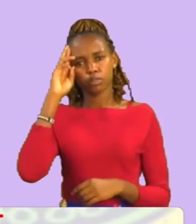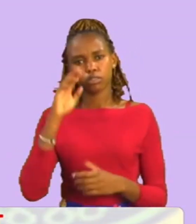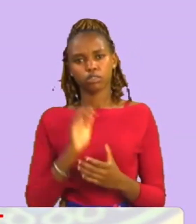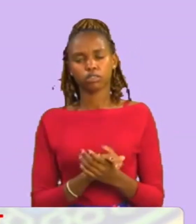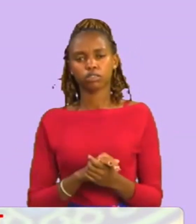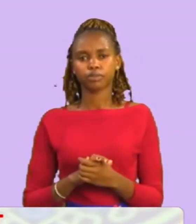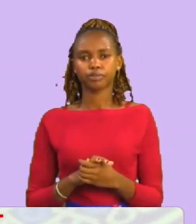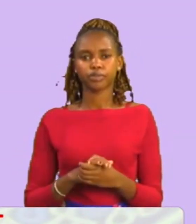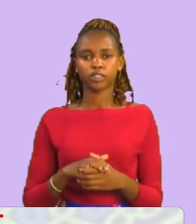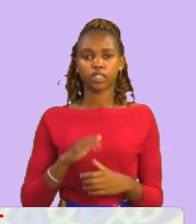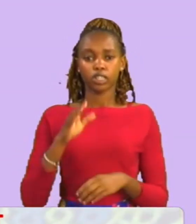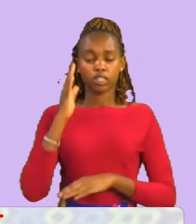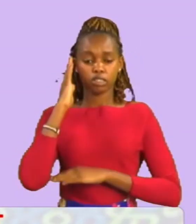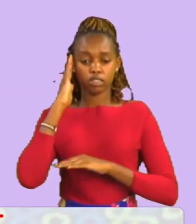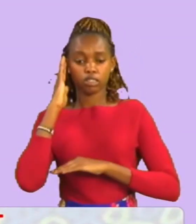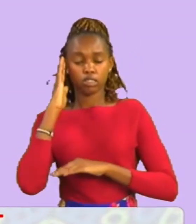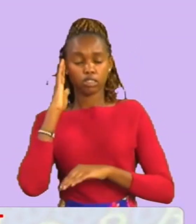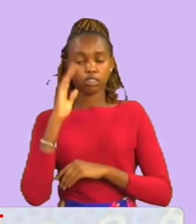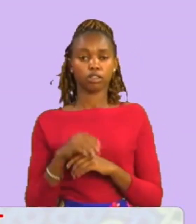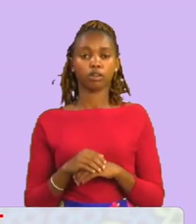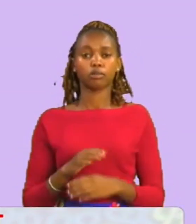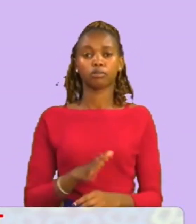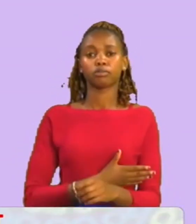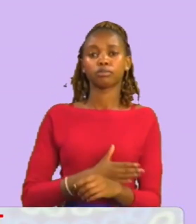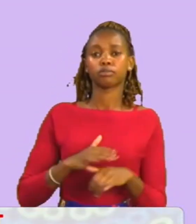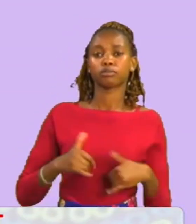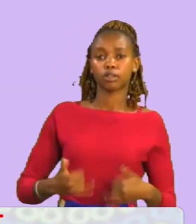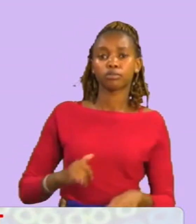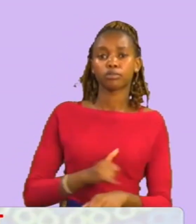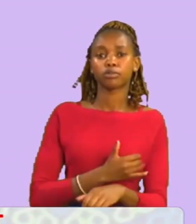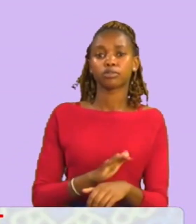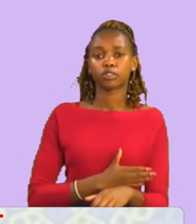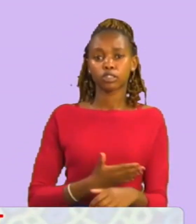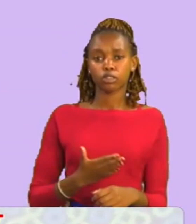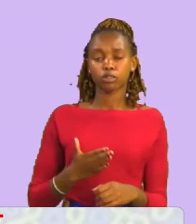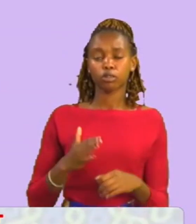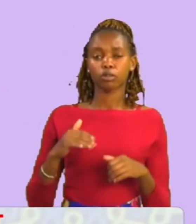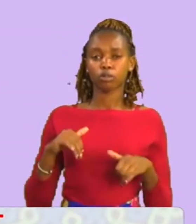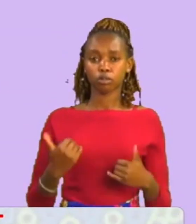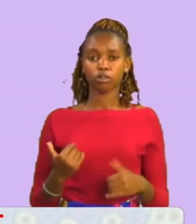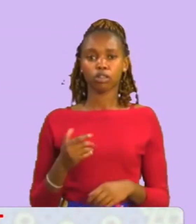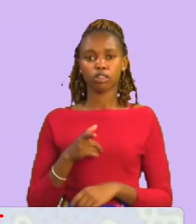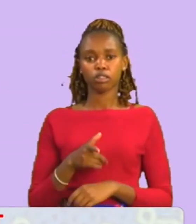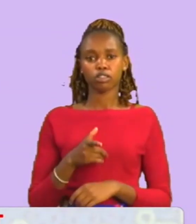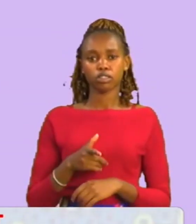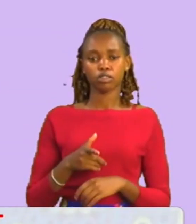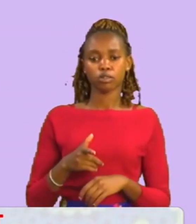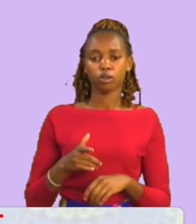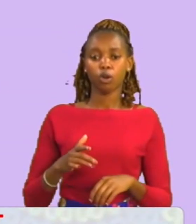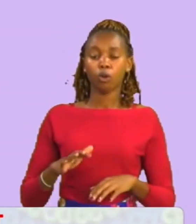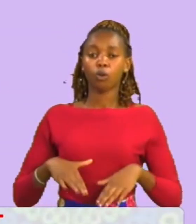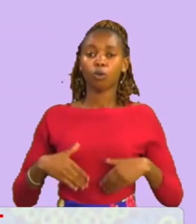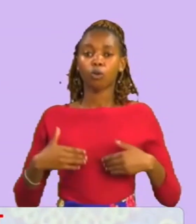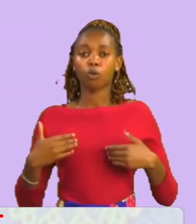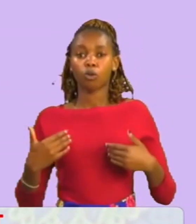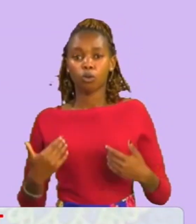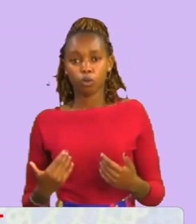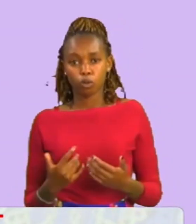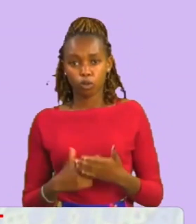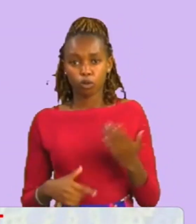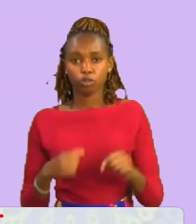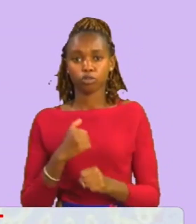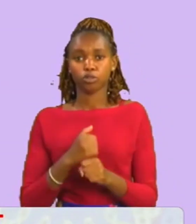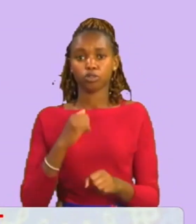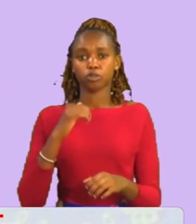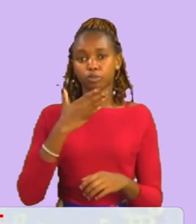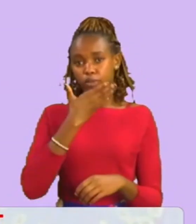our DJ now. He's doing it so well. And akona ini passion. Ana atafuta mwalimu wa math. Ule mwalimu wa math ako